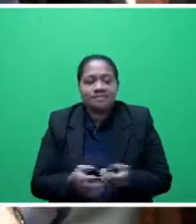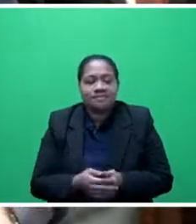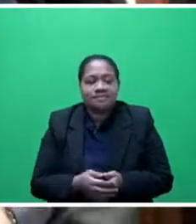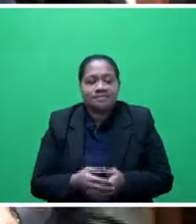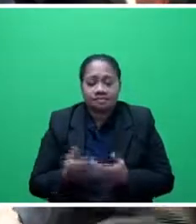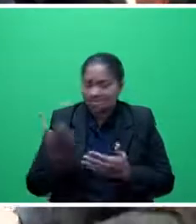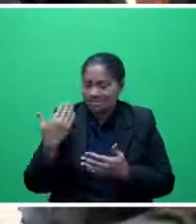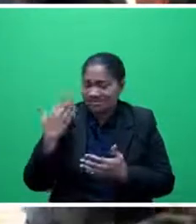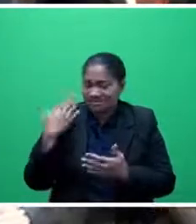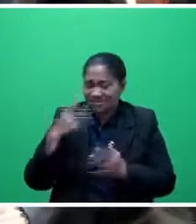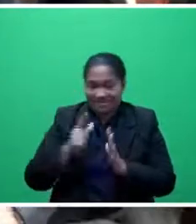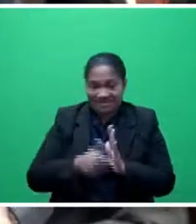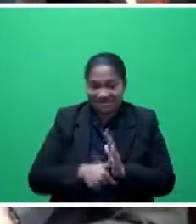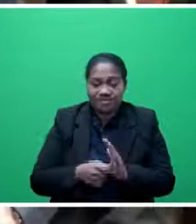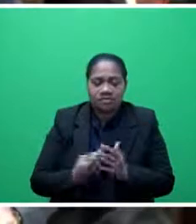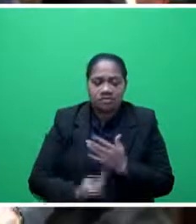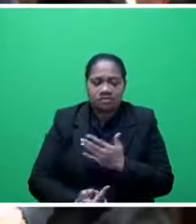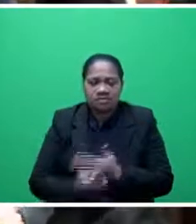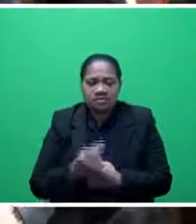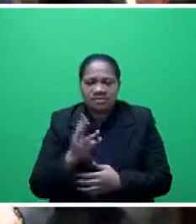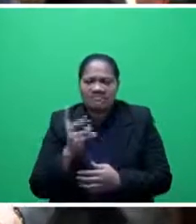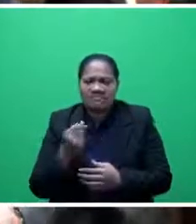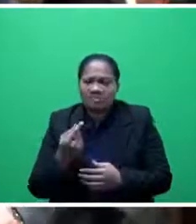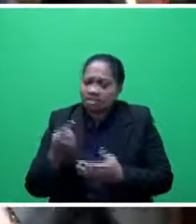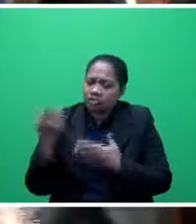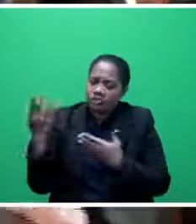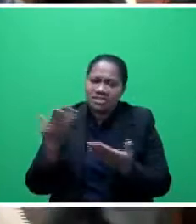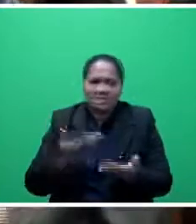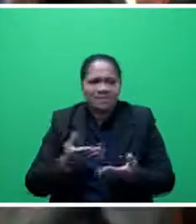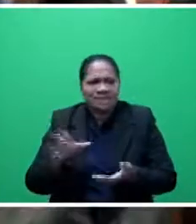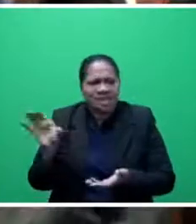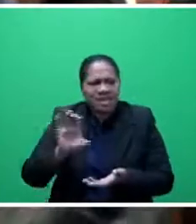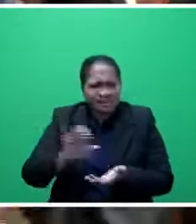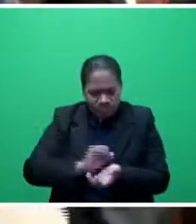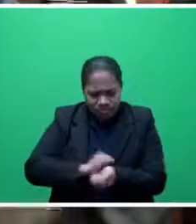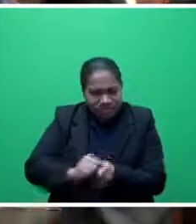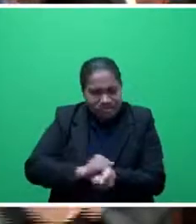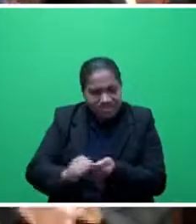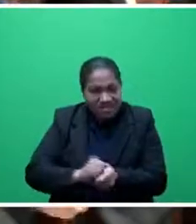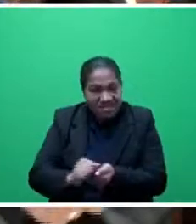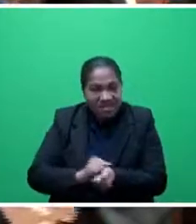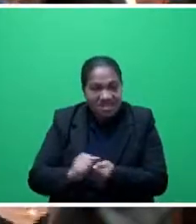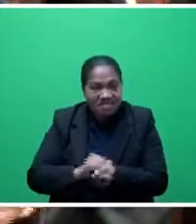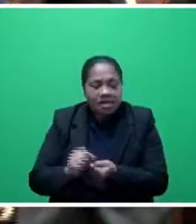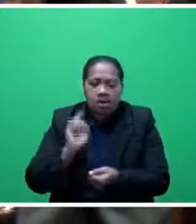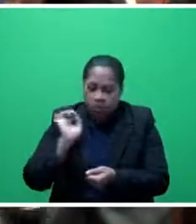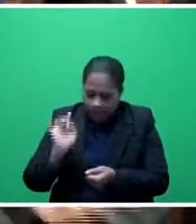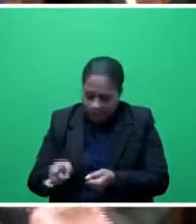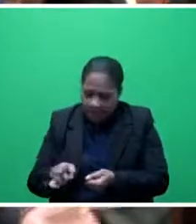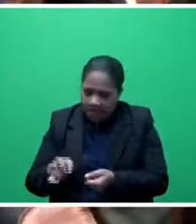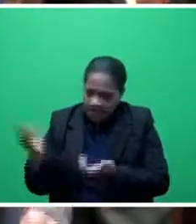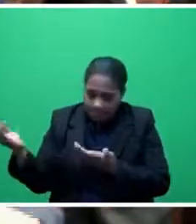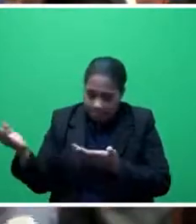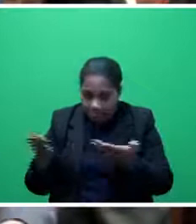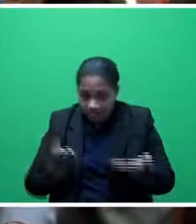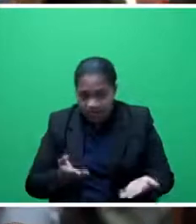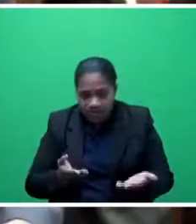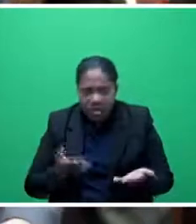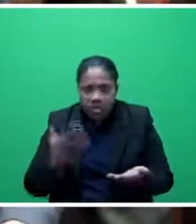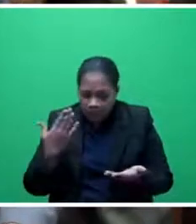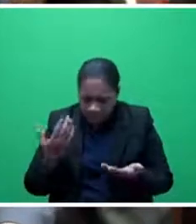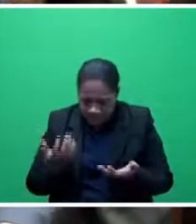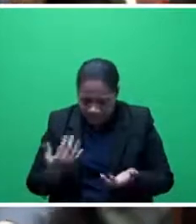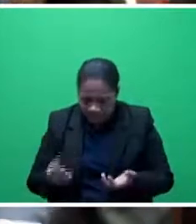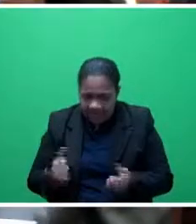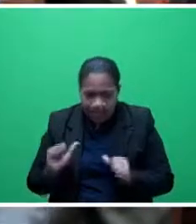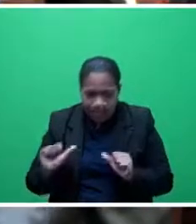ago, somebody's bringing in soap powder and just packaging it, so they gave them protection. It's no longer being done. So again,